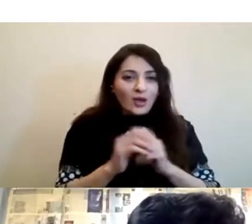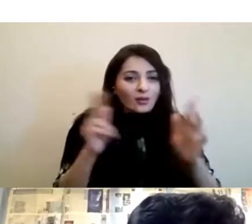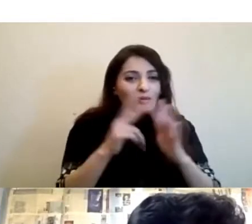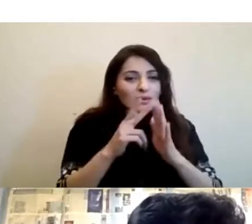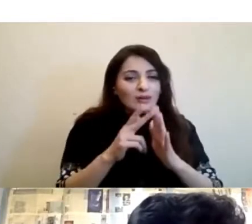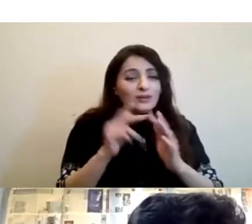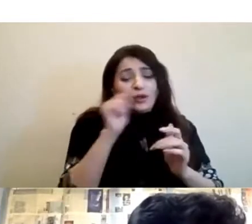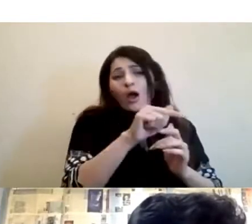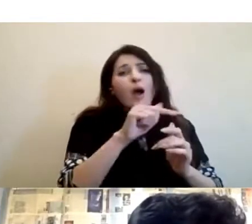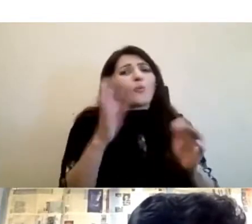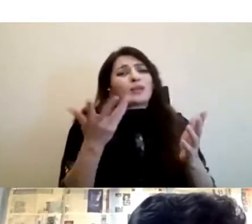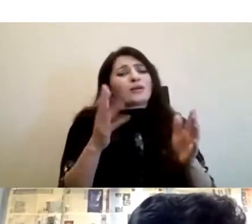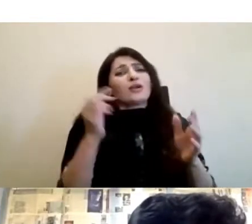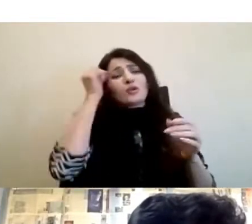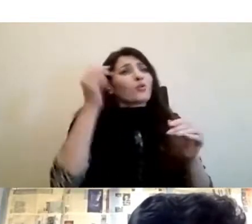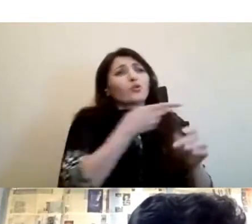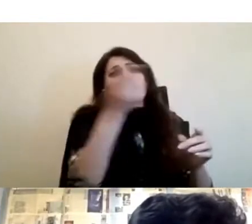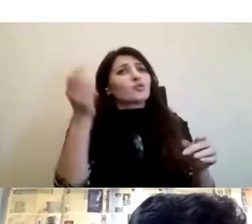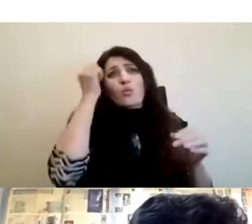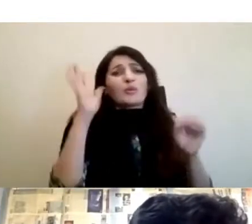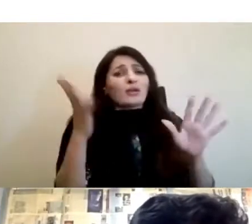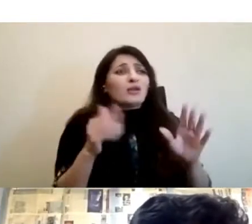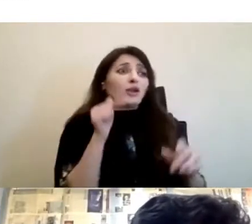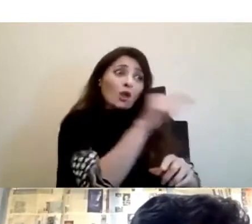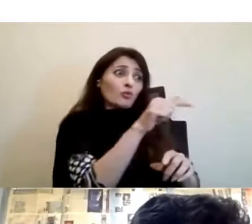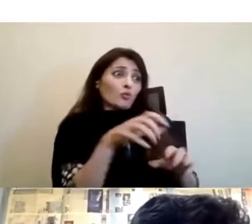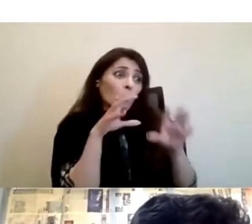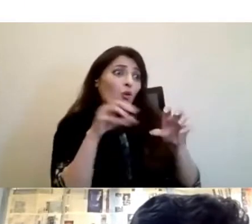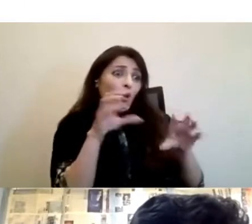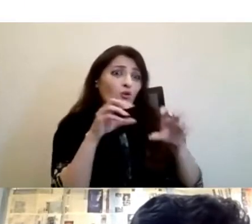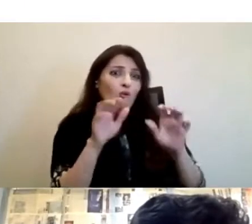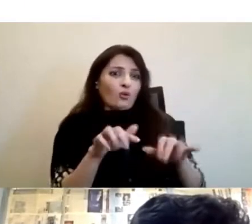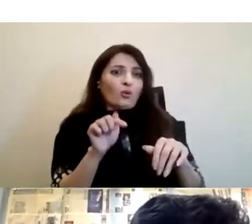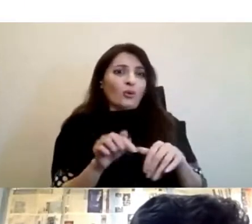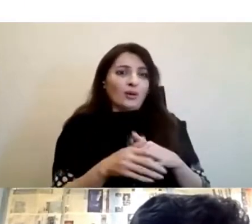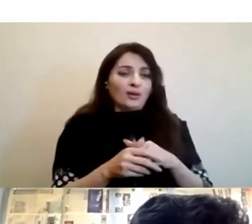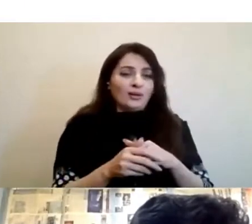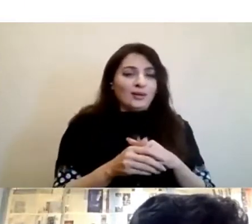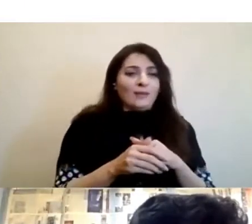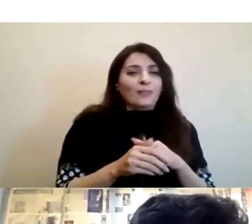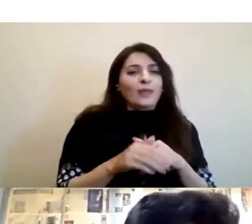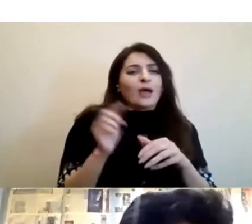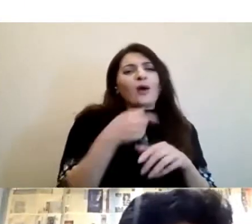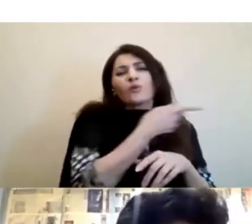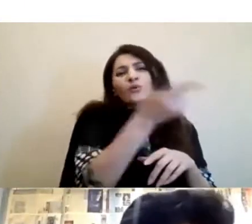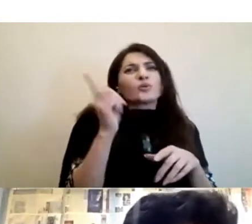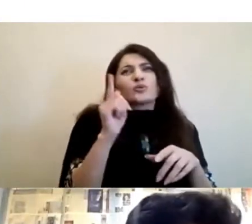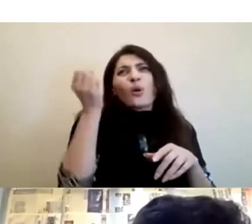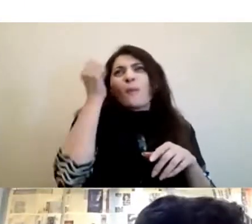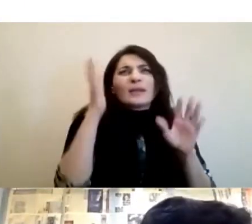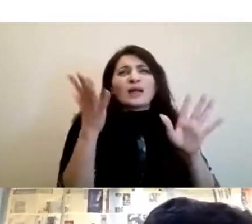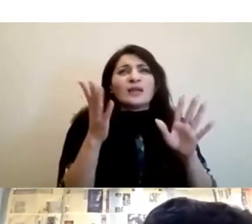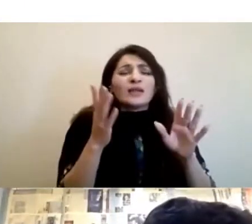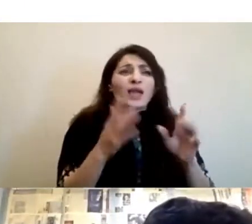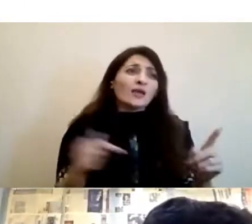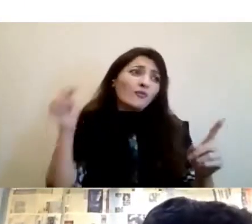dog, right? So, I mean, nobody knows who they're dealing with, and they need not know. That's, I think, one